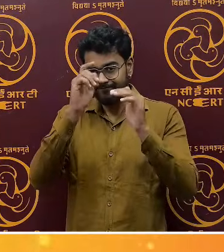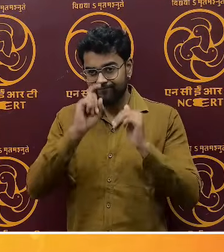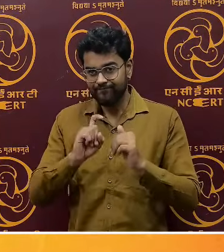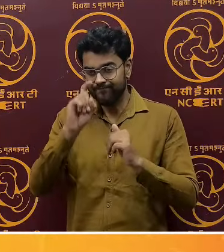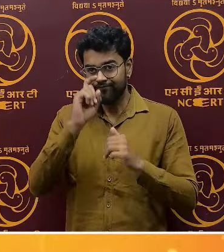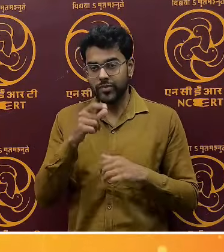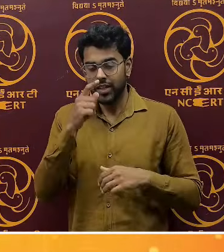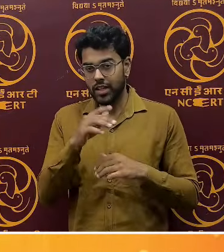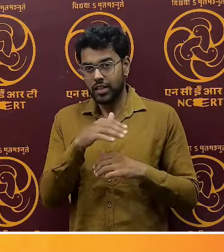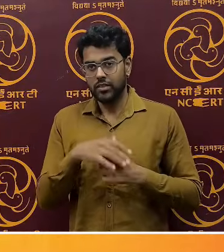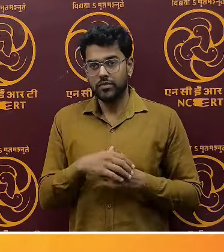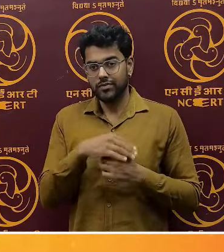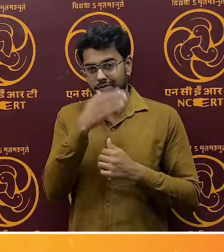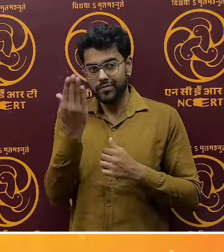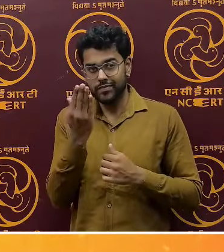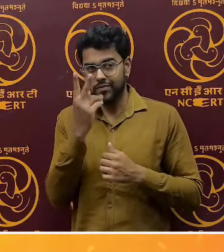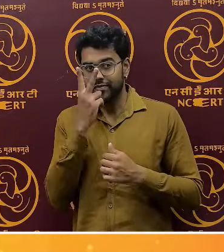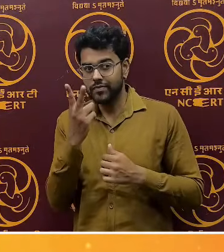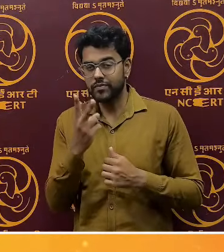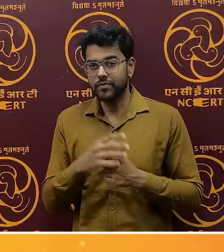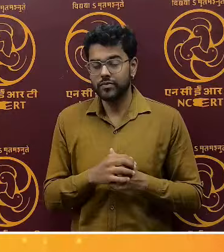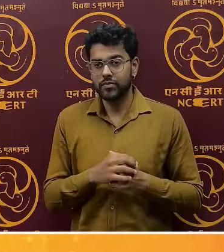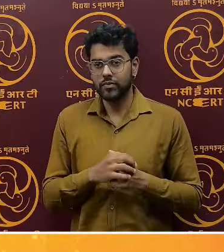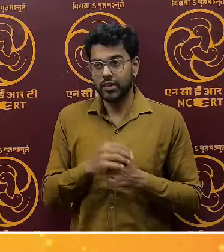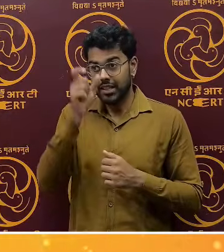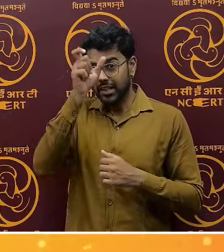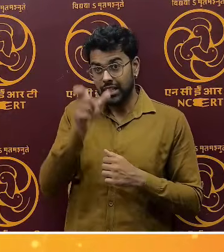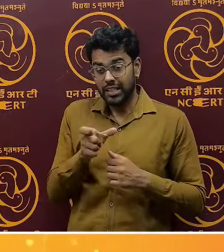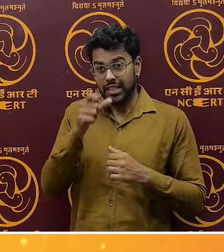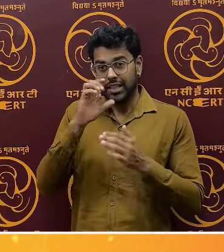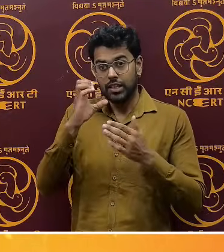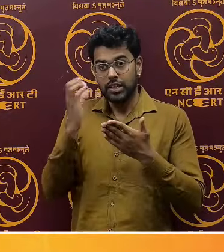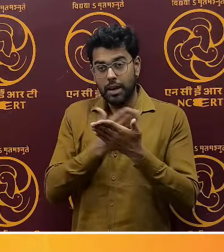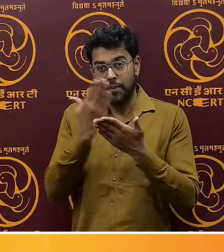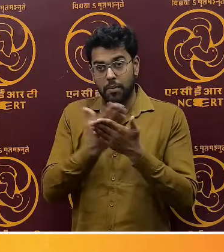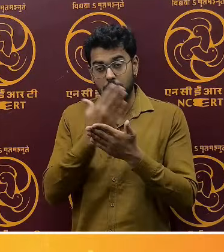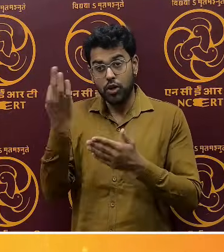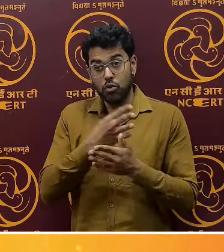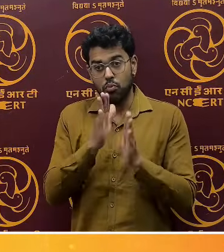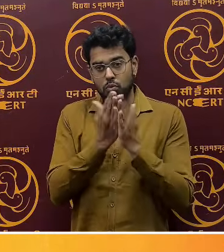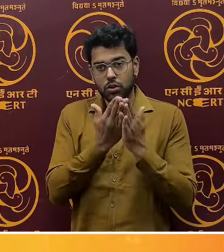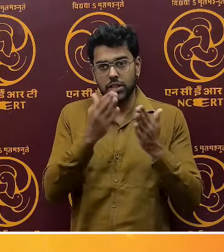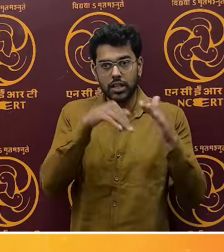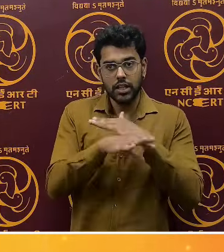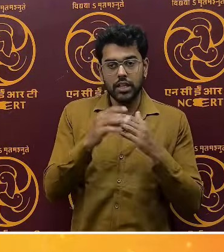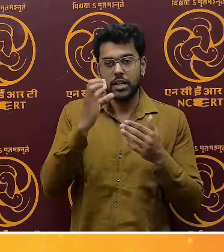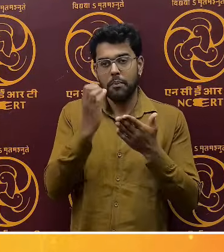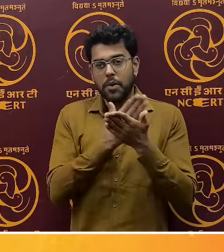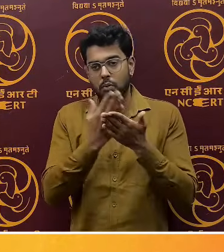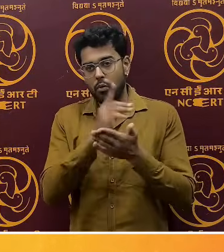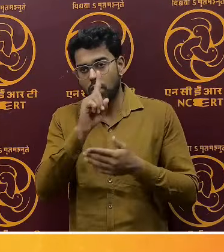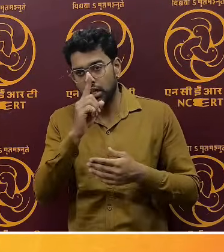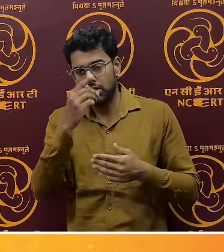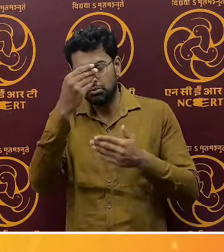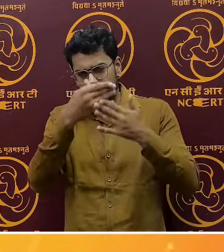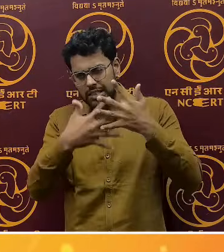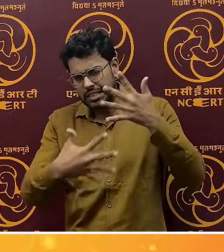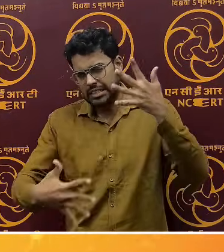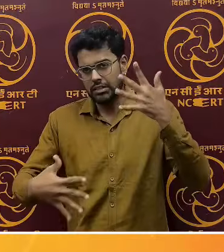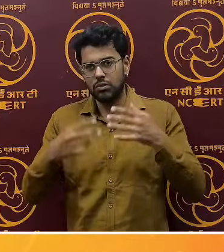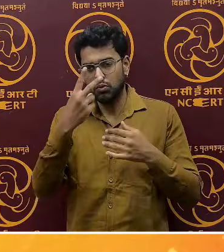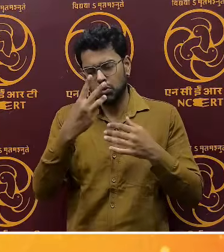side, you can see all the chapters of this new book are here. Chapter 1, chapter 2, chapter 3, chapter 4 and so